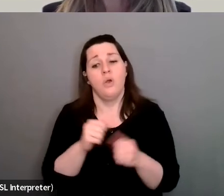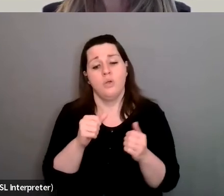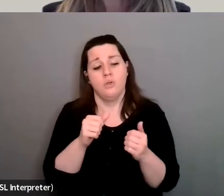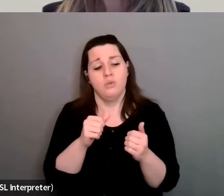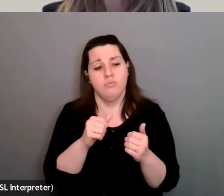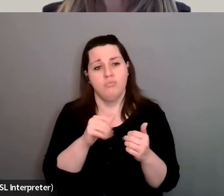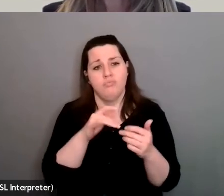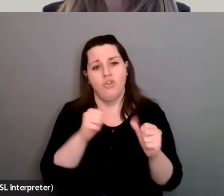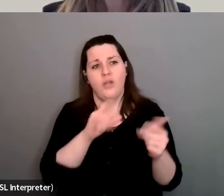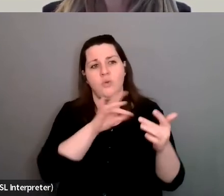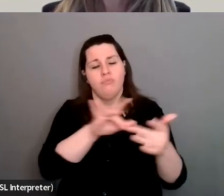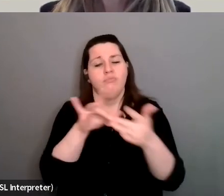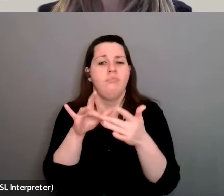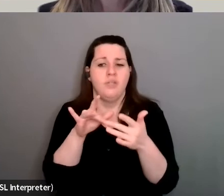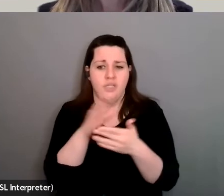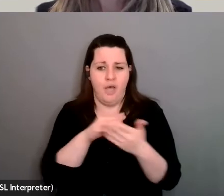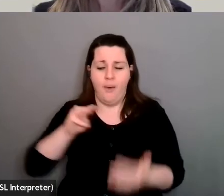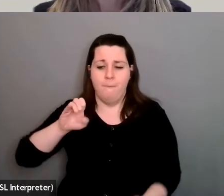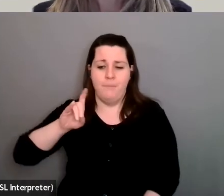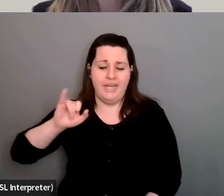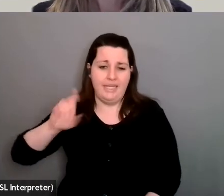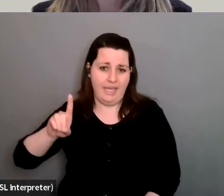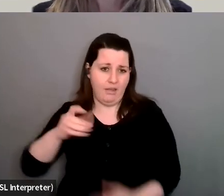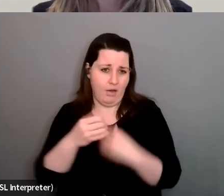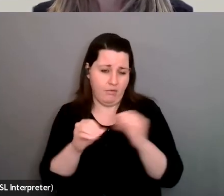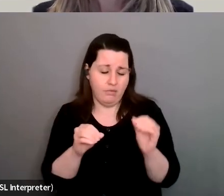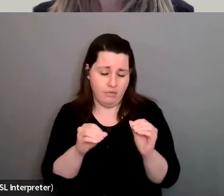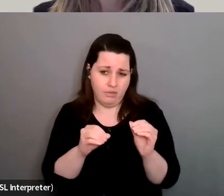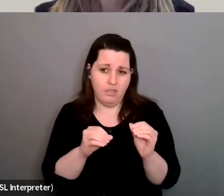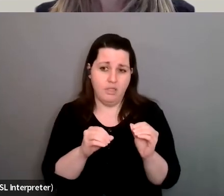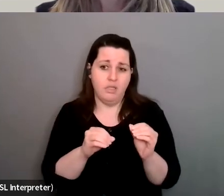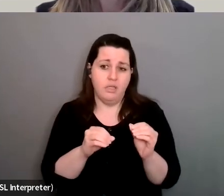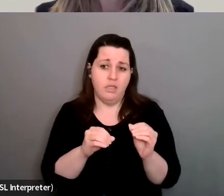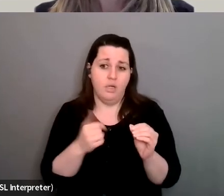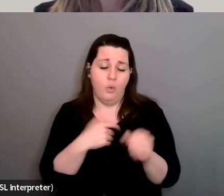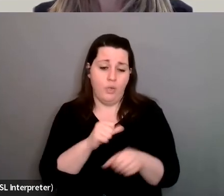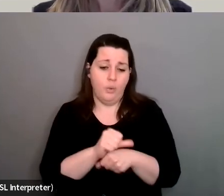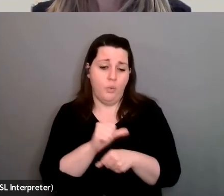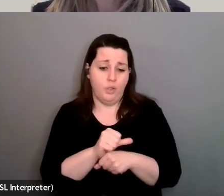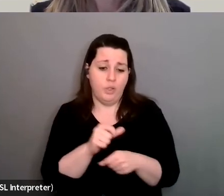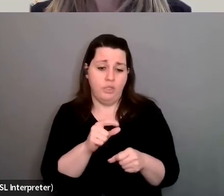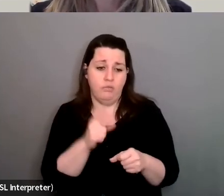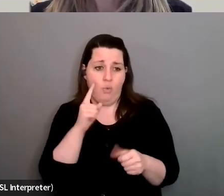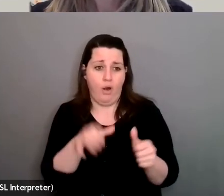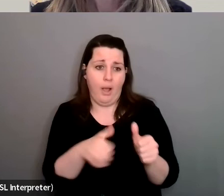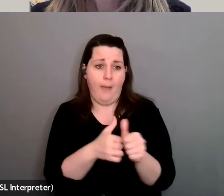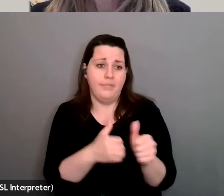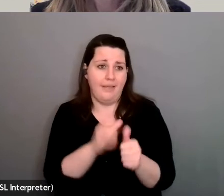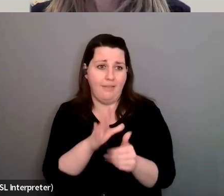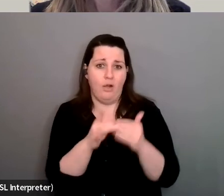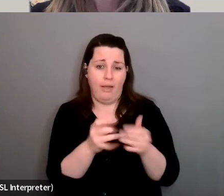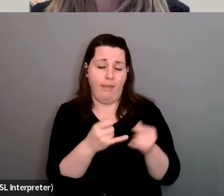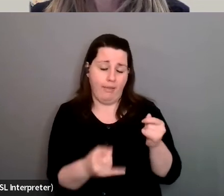to some Medicaid offices and working to update some of their guidelines to not have it.